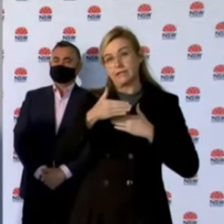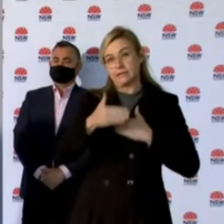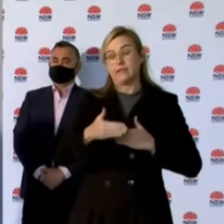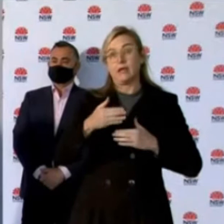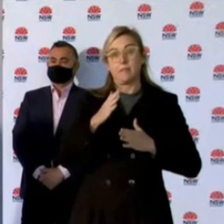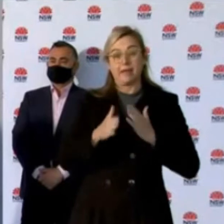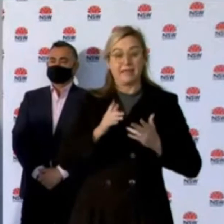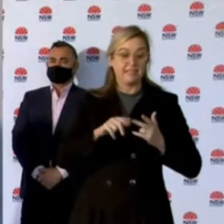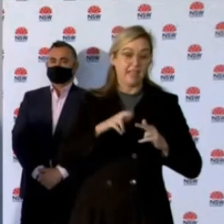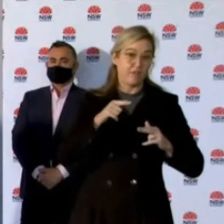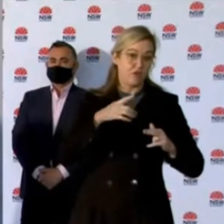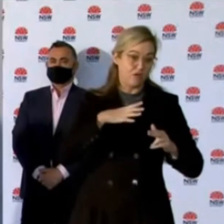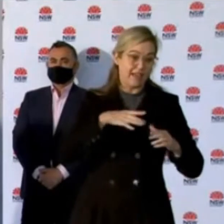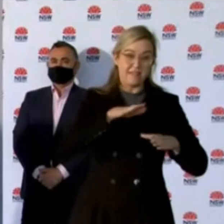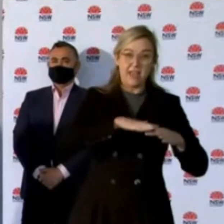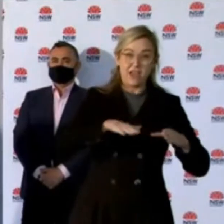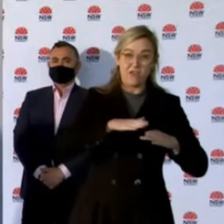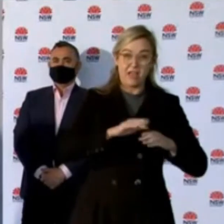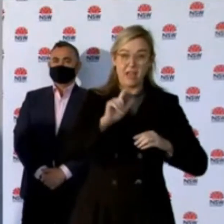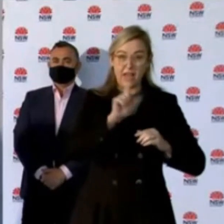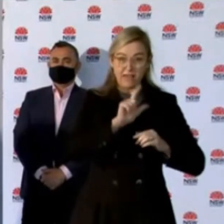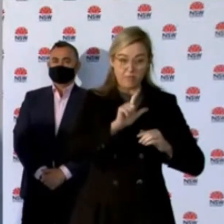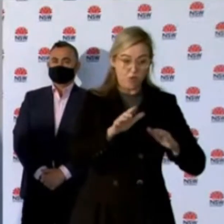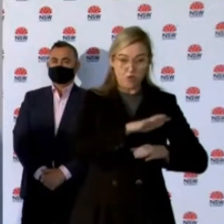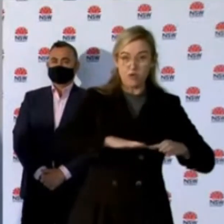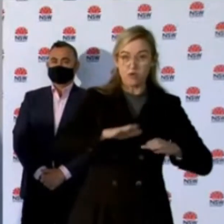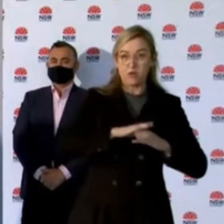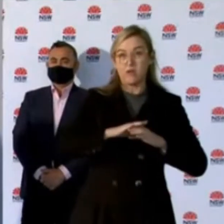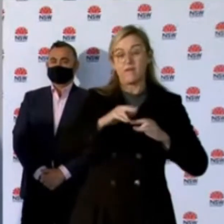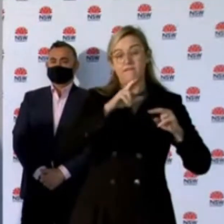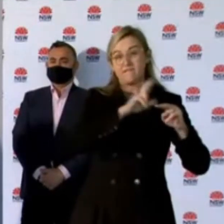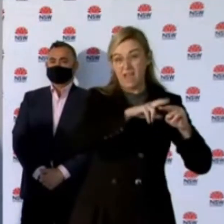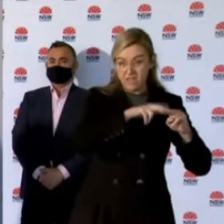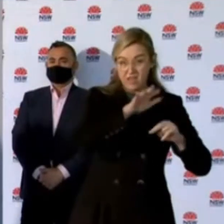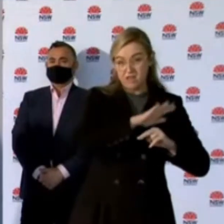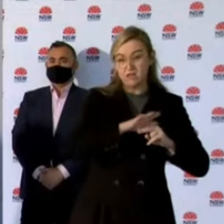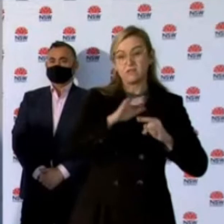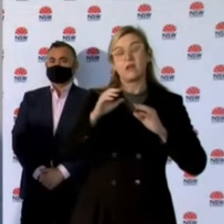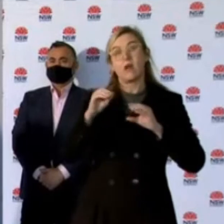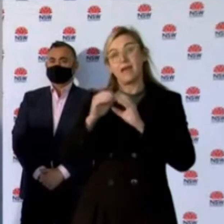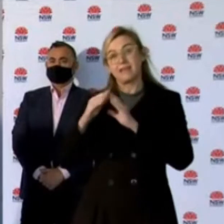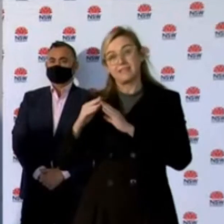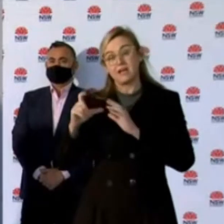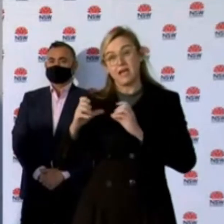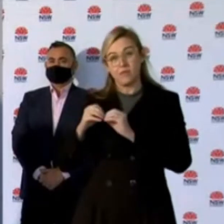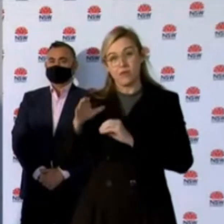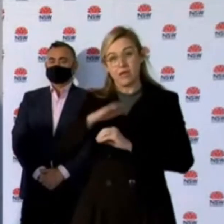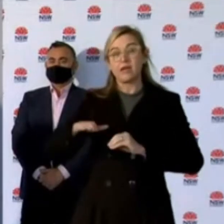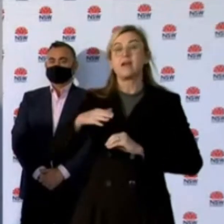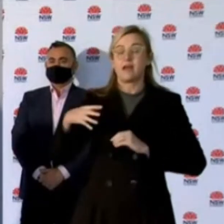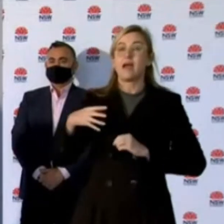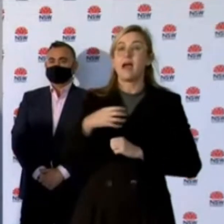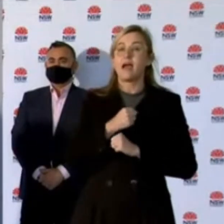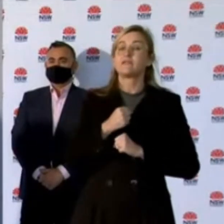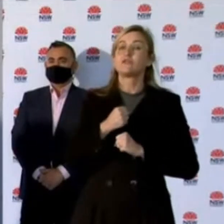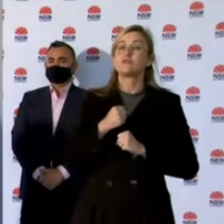has to go through that surveillance testing, no matter what kind of job they're doing. However, in relation to Canterbury, Bankstown and Liverpool Council areas,